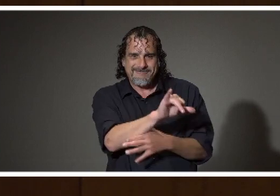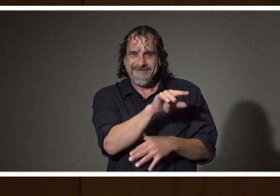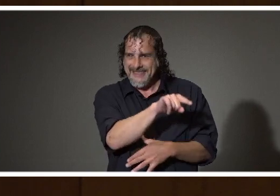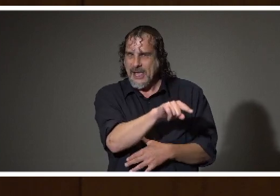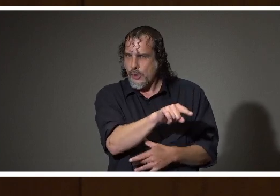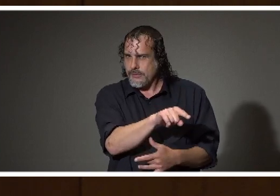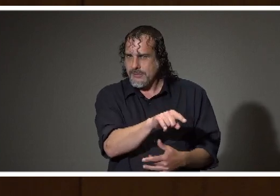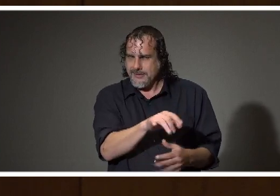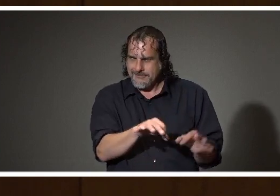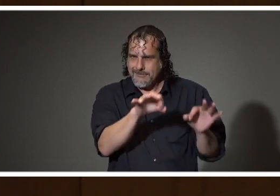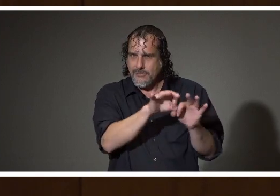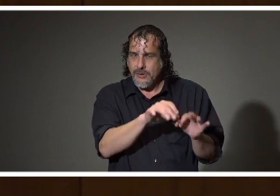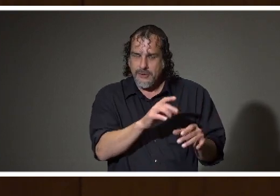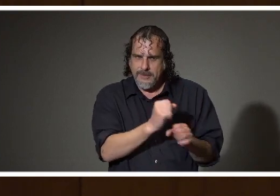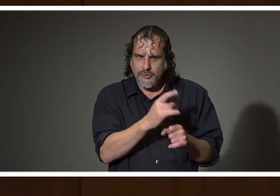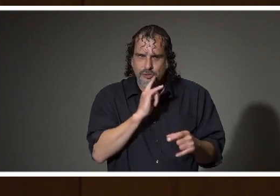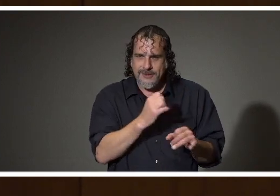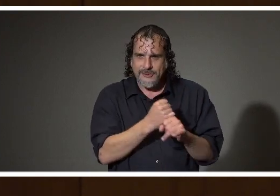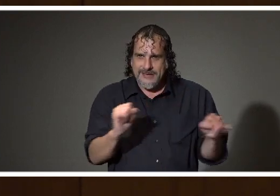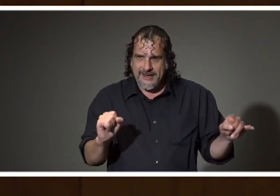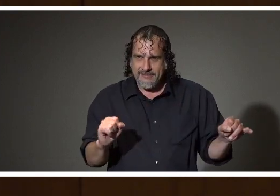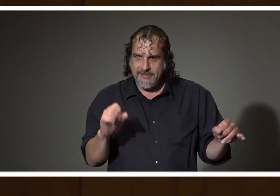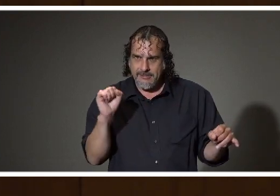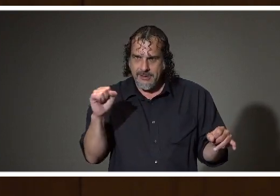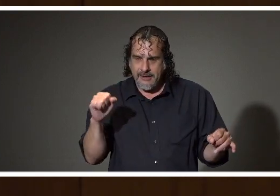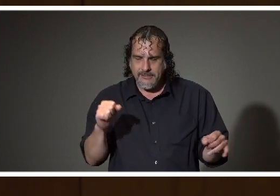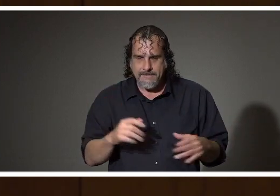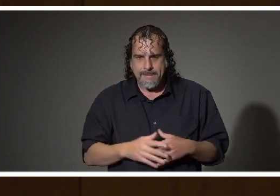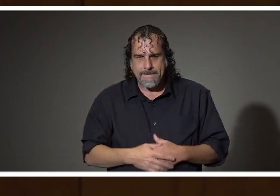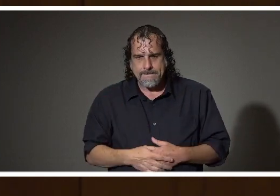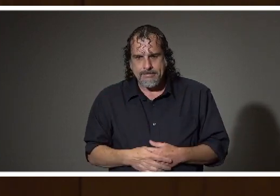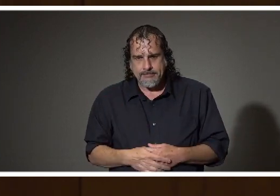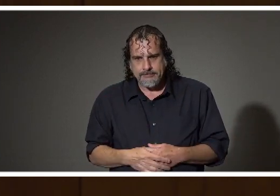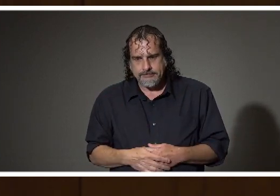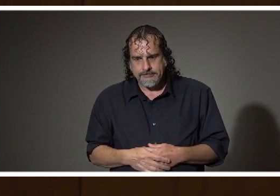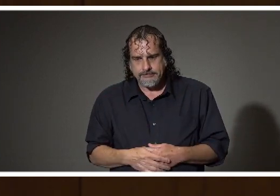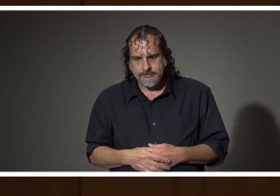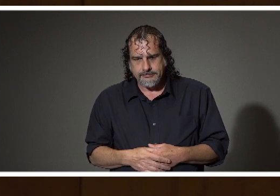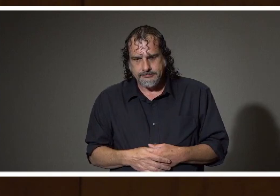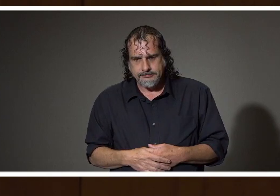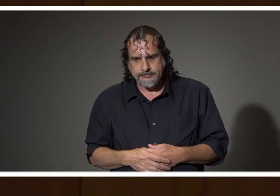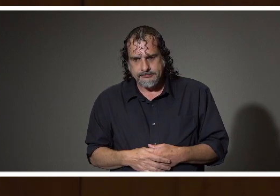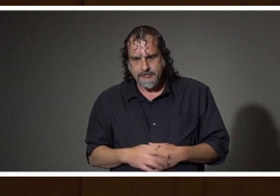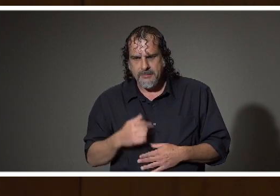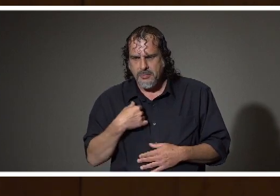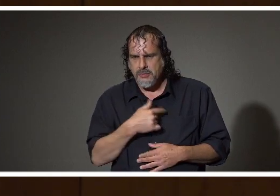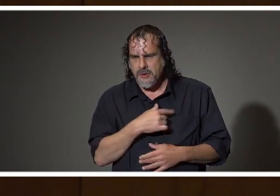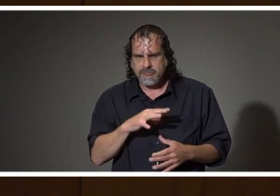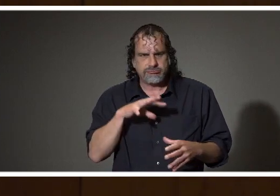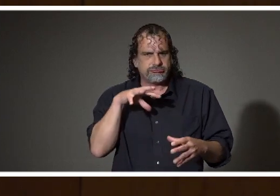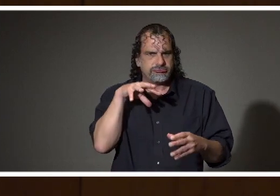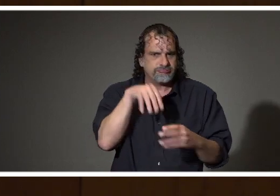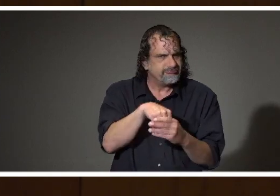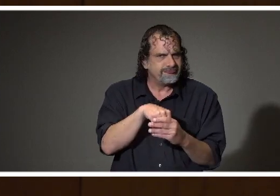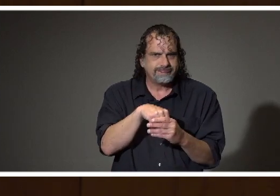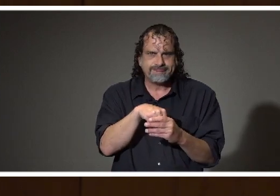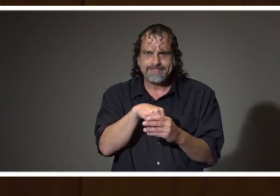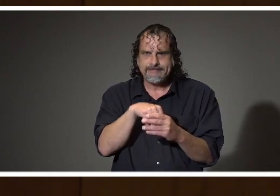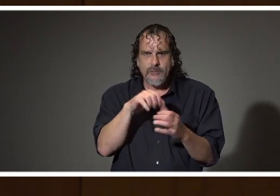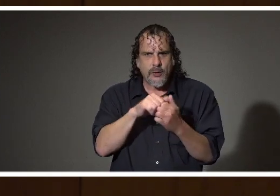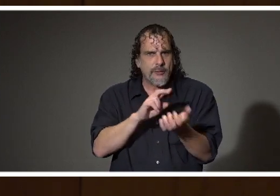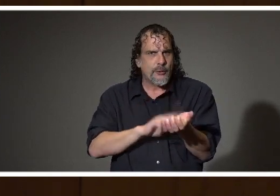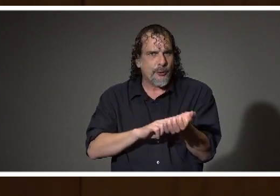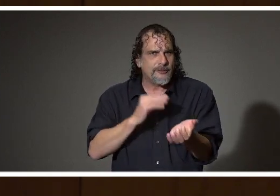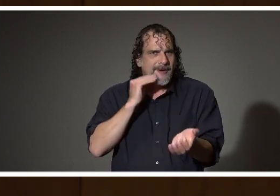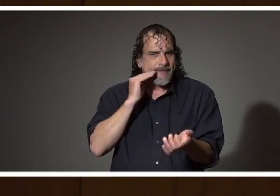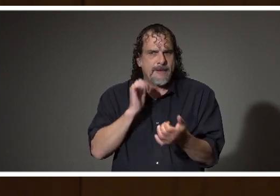important. I mean, you've got to make sure they're safe, without a doubt. But we are very actively involved, will be